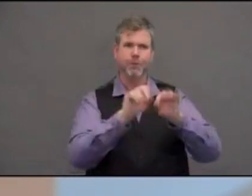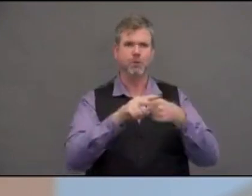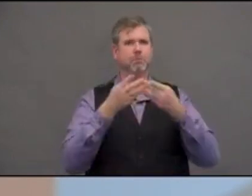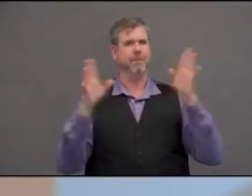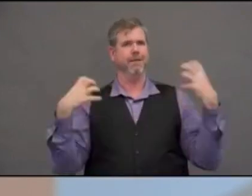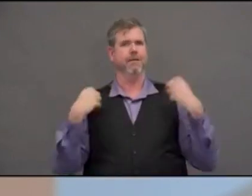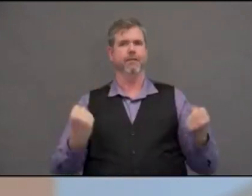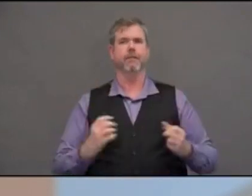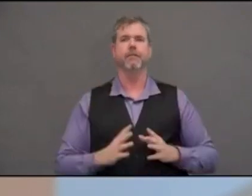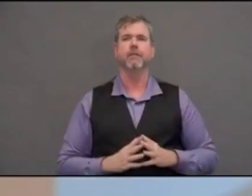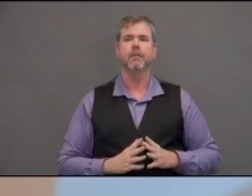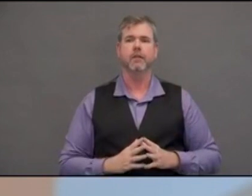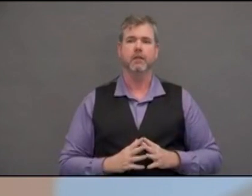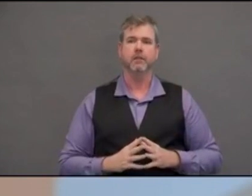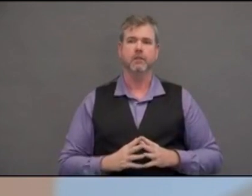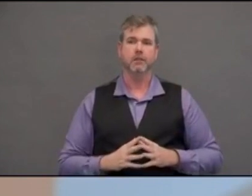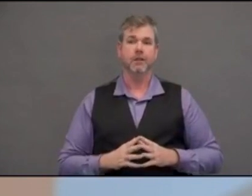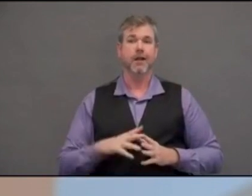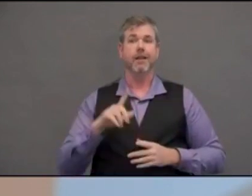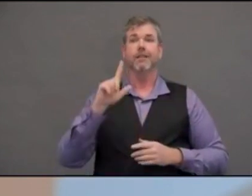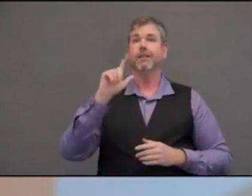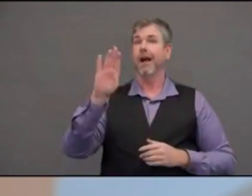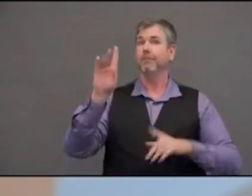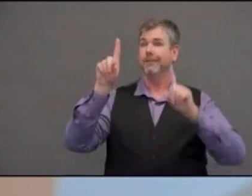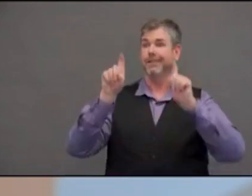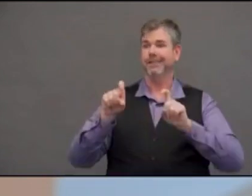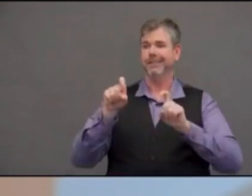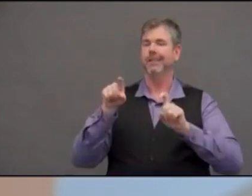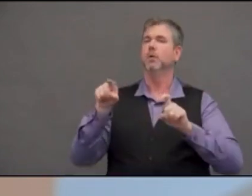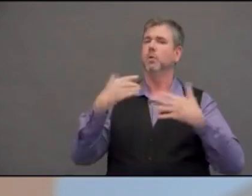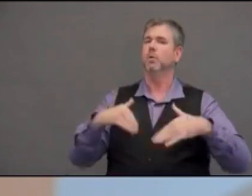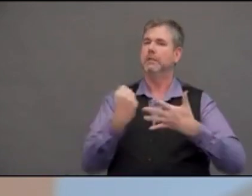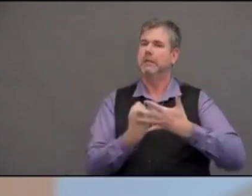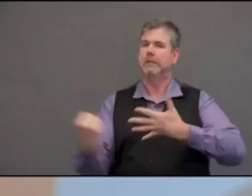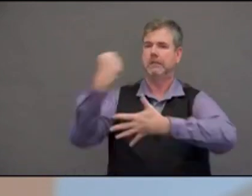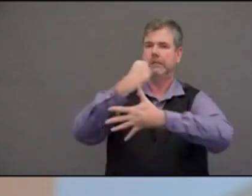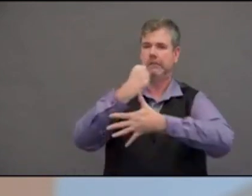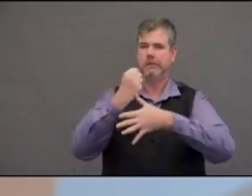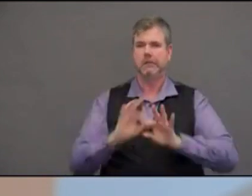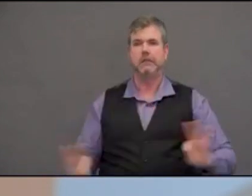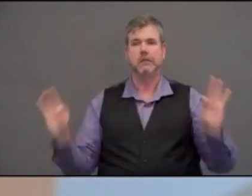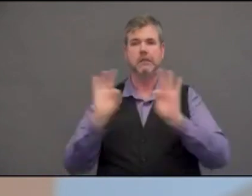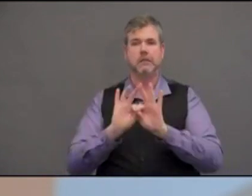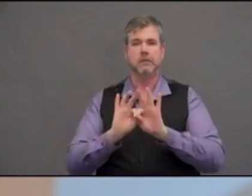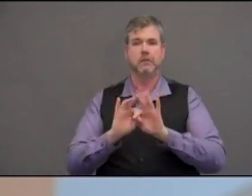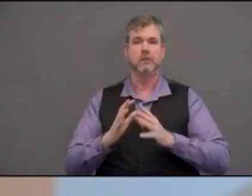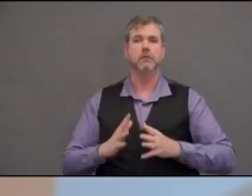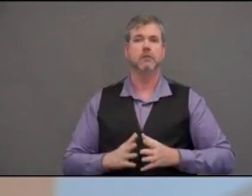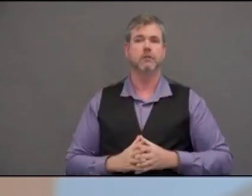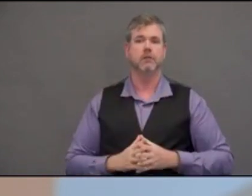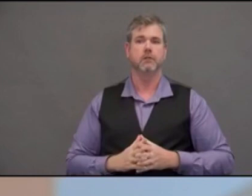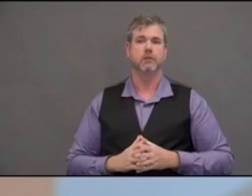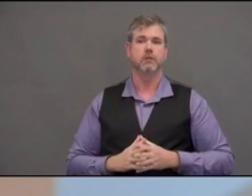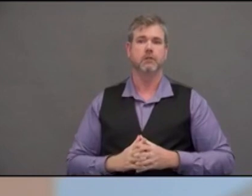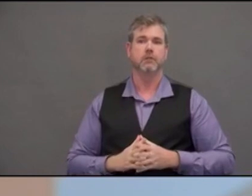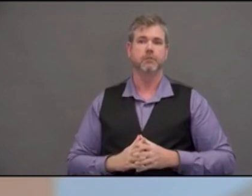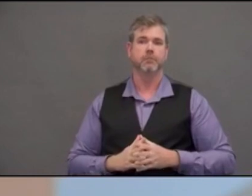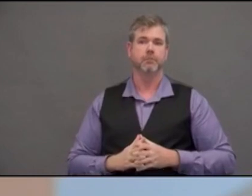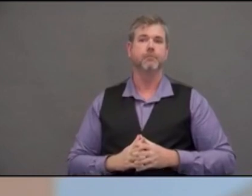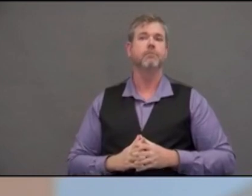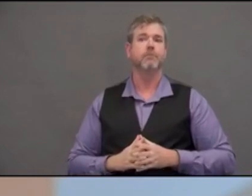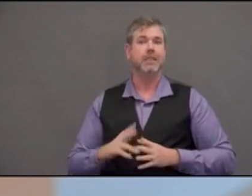residents within long-term care facilities should the need arise for testing within those facilities. So that testing is available and is prioritized for this